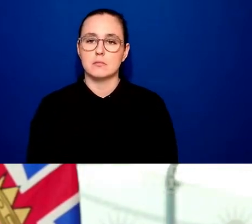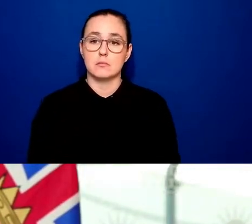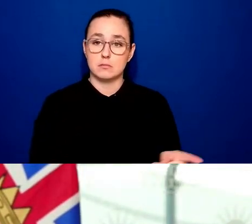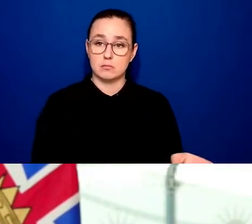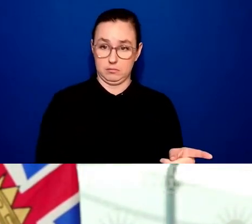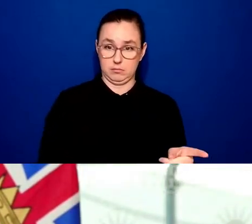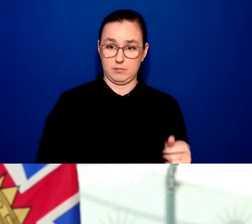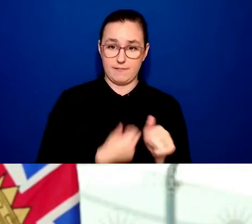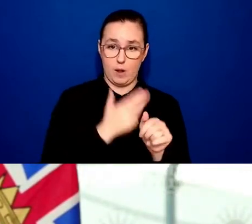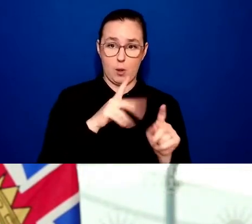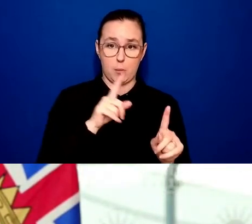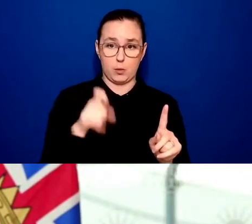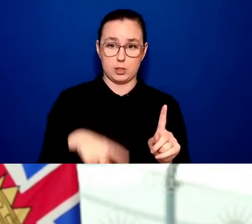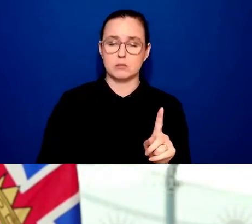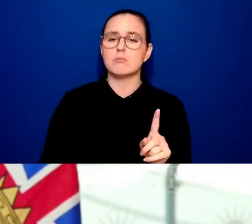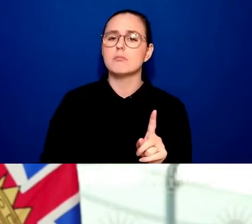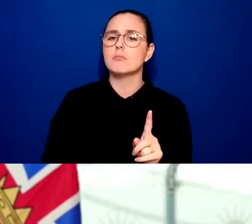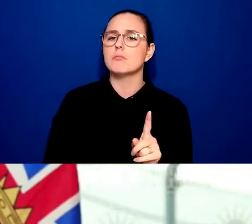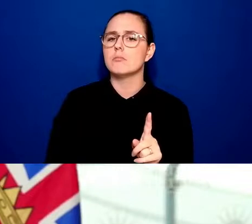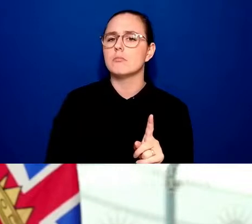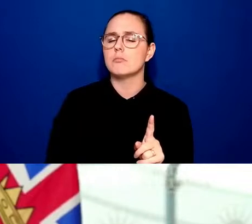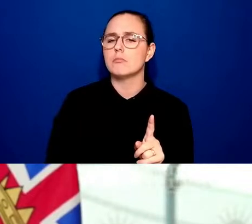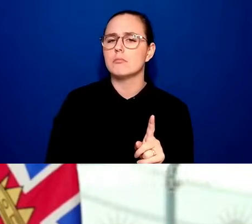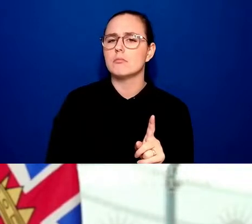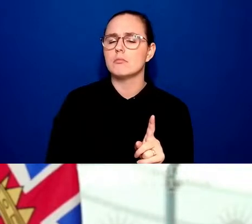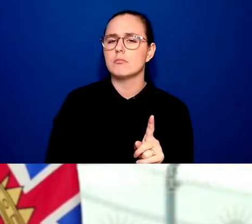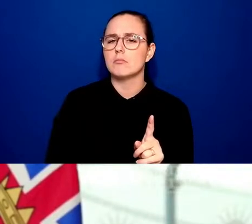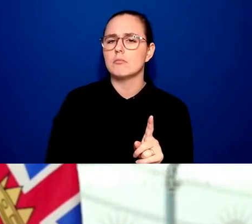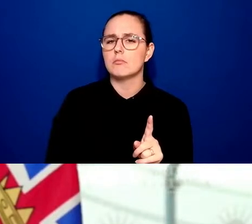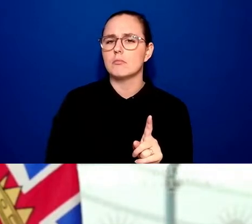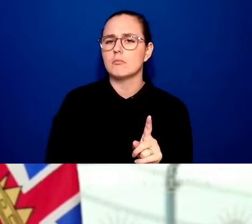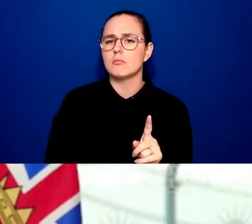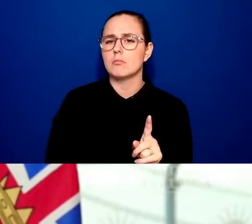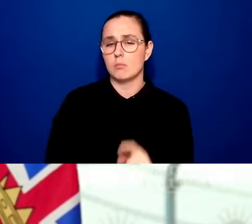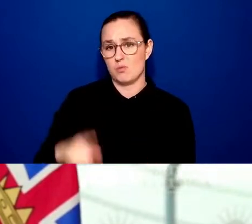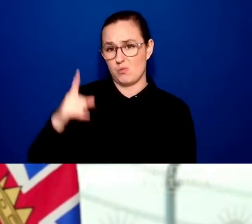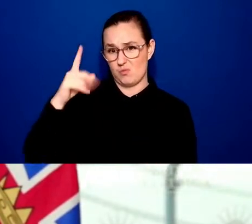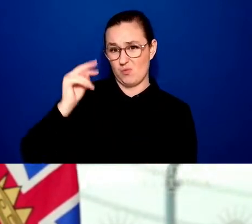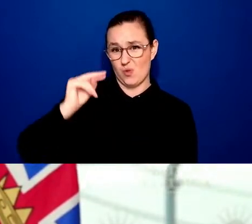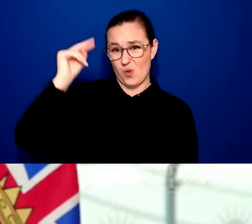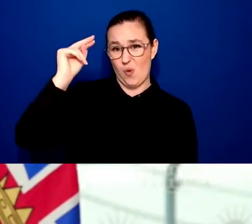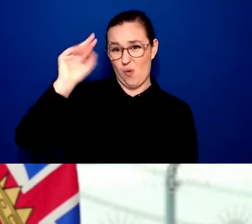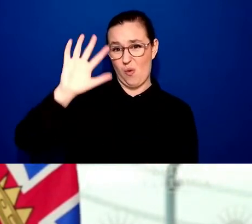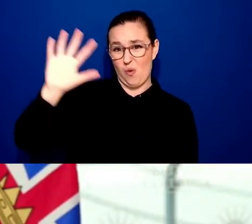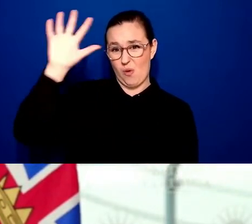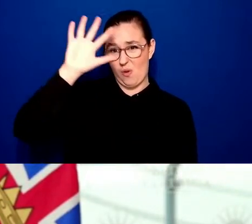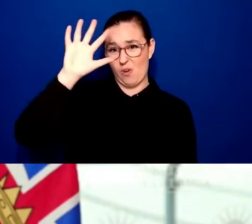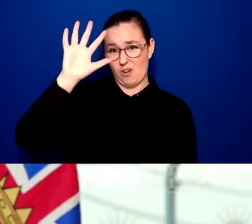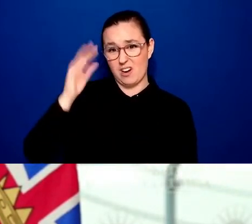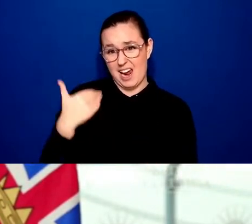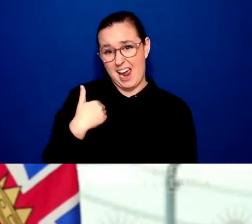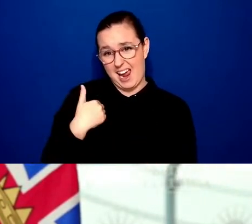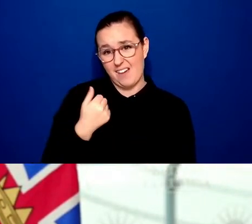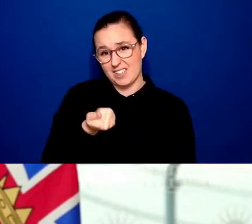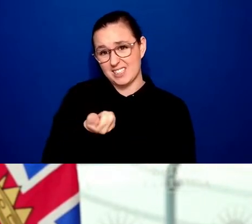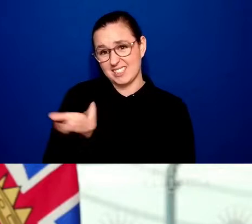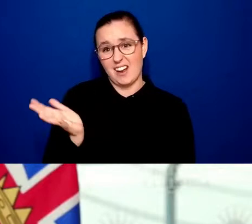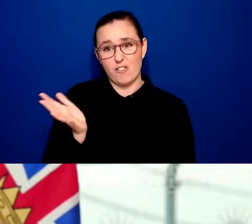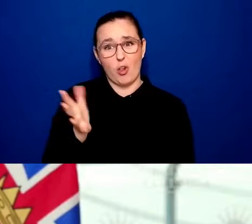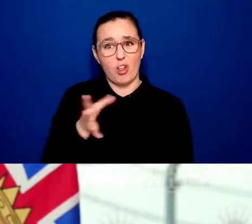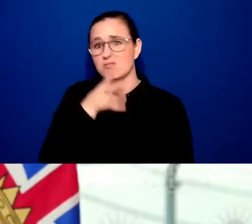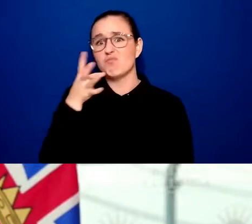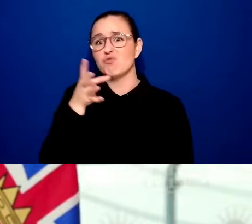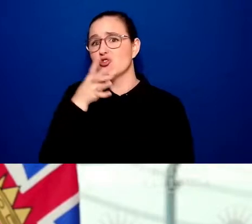Just what is the message to local leaders here? Obviously, there's plenty of rural communities, especially that are unvaccinated, or, well, for the